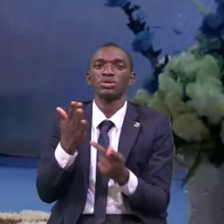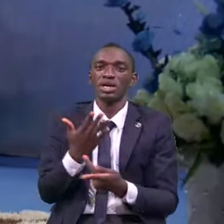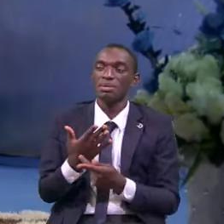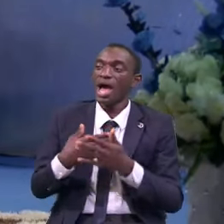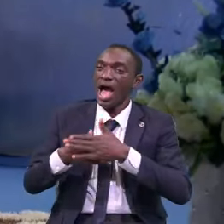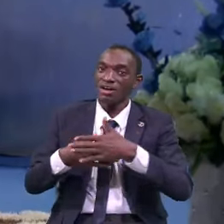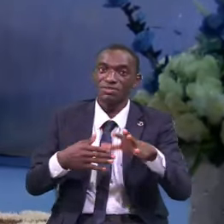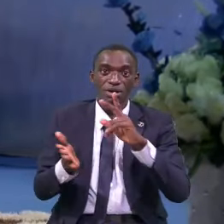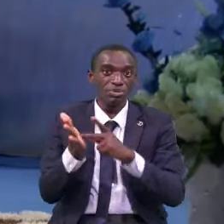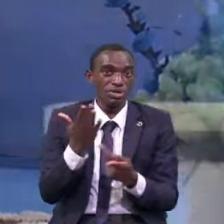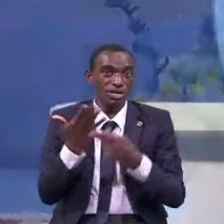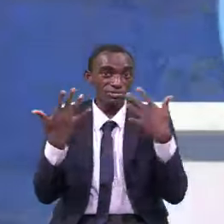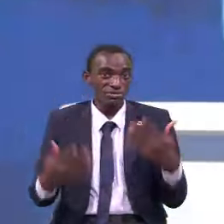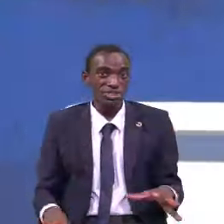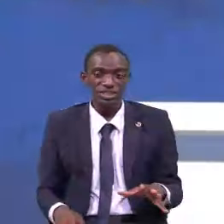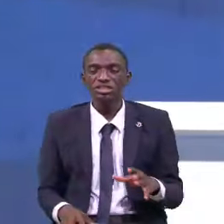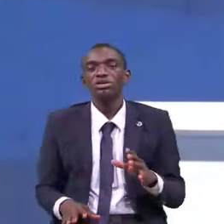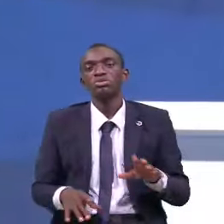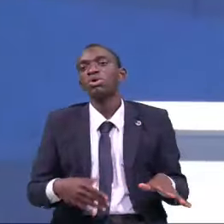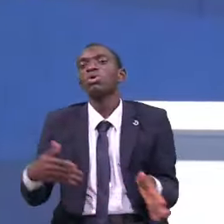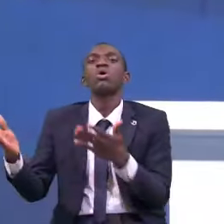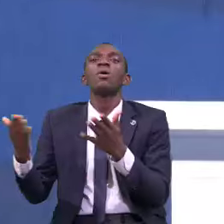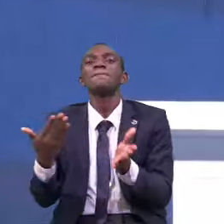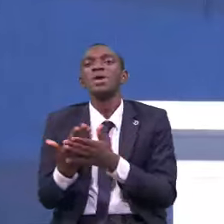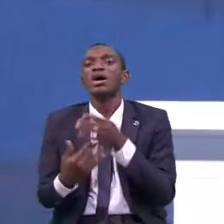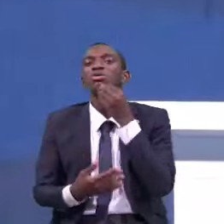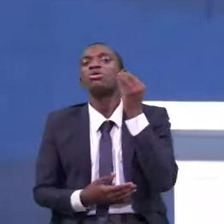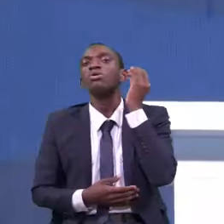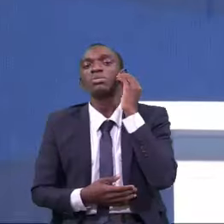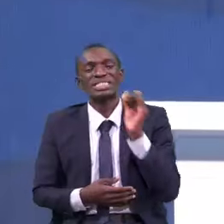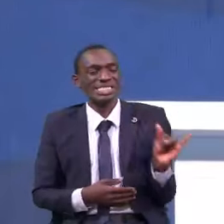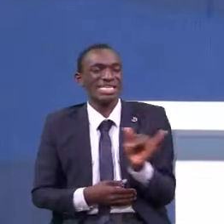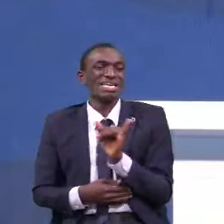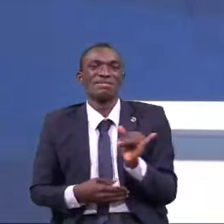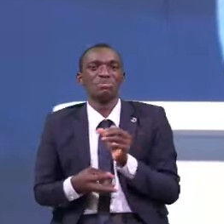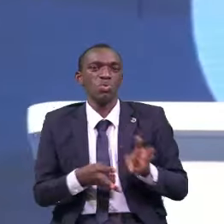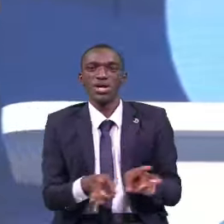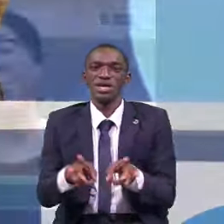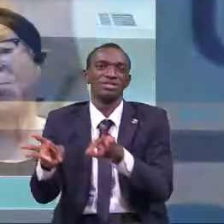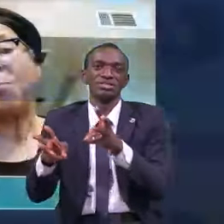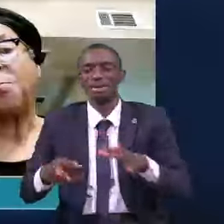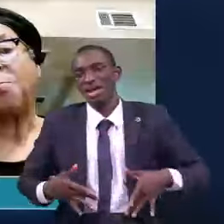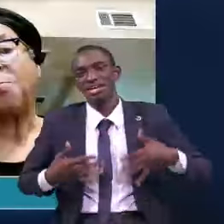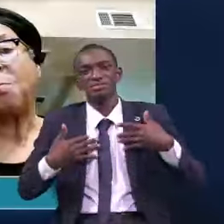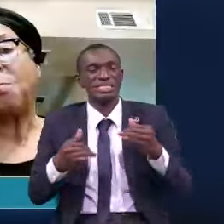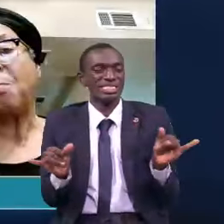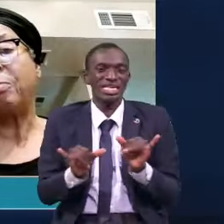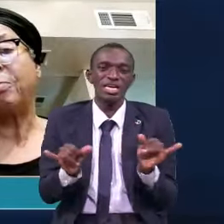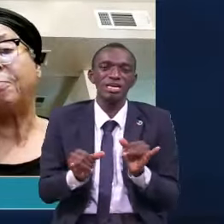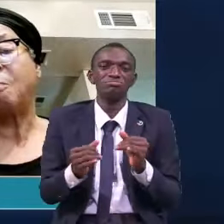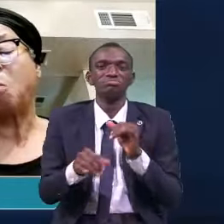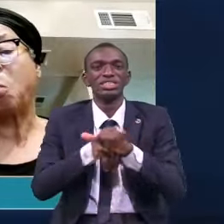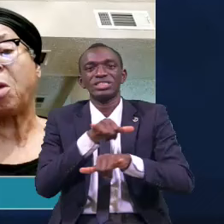the crusade, they go back, and the same lies go back with them. The same deception goes back with